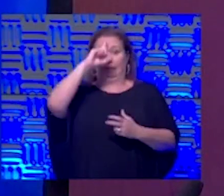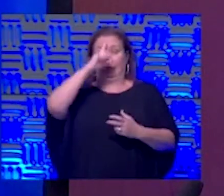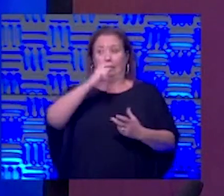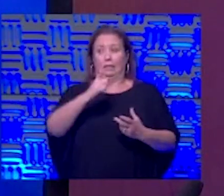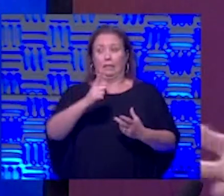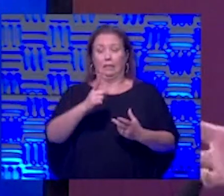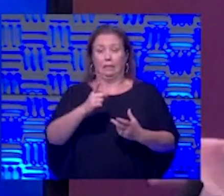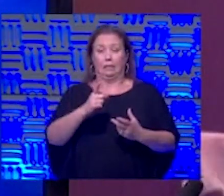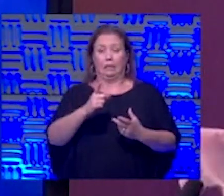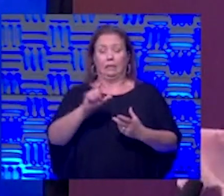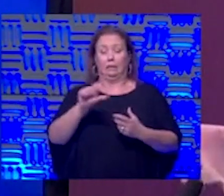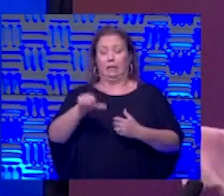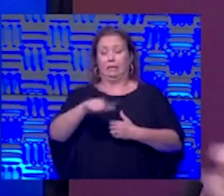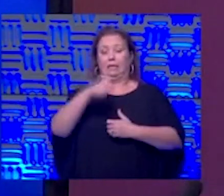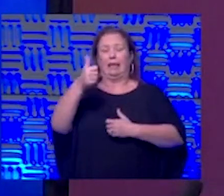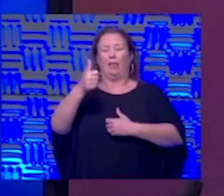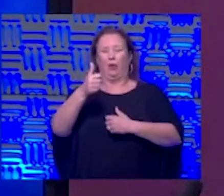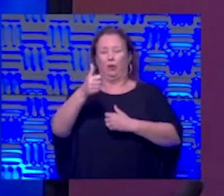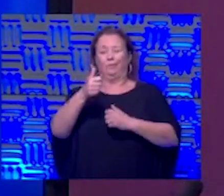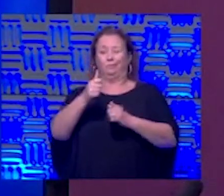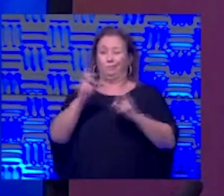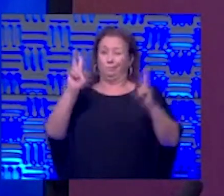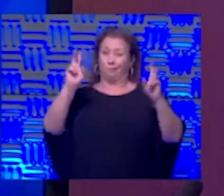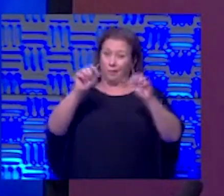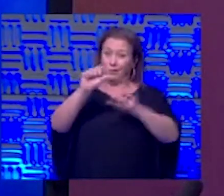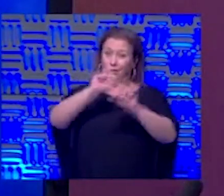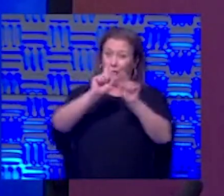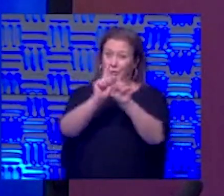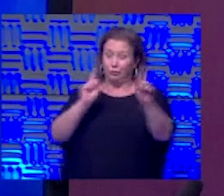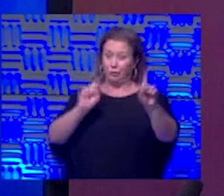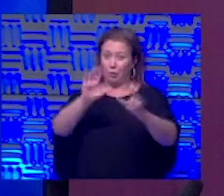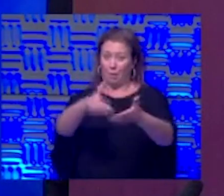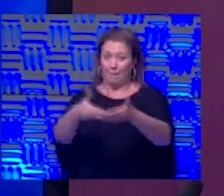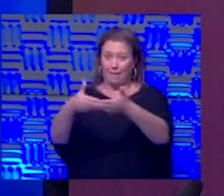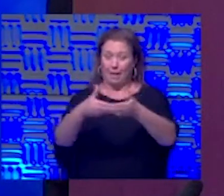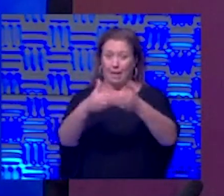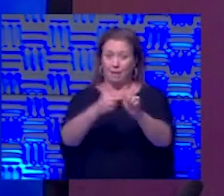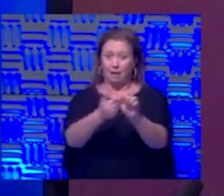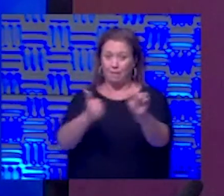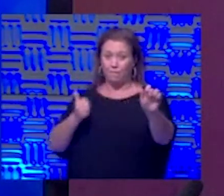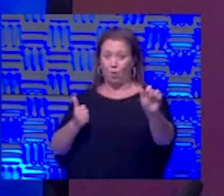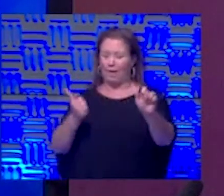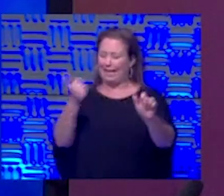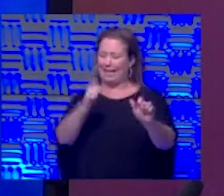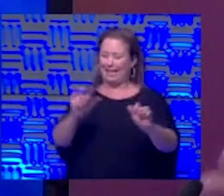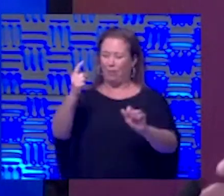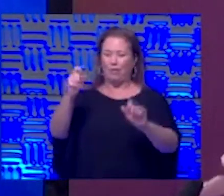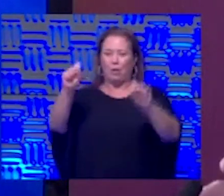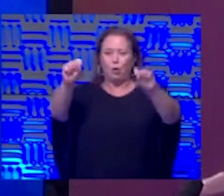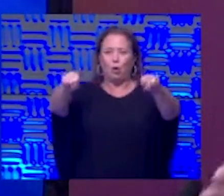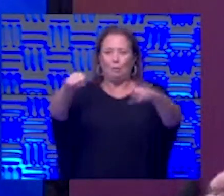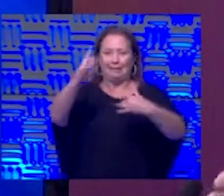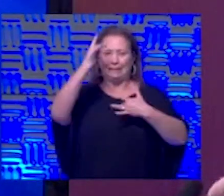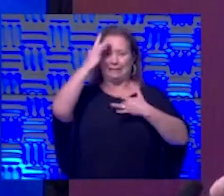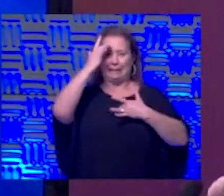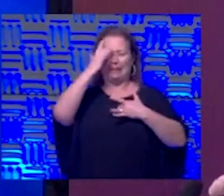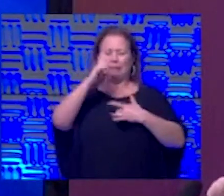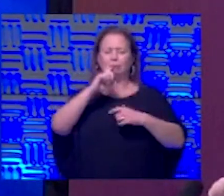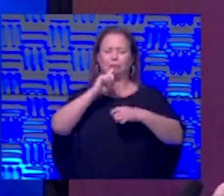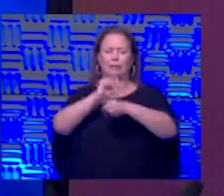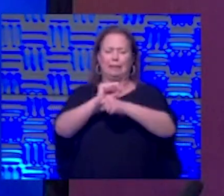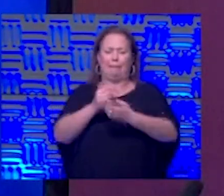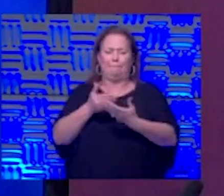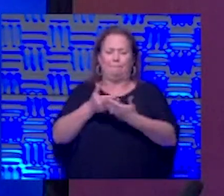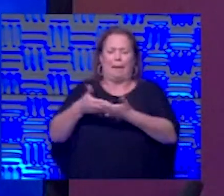it's another form of social distancing. Keep your baby away from those who could be sick, and especially in that neonatal